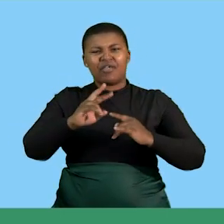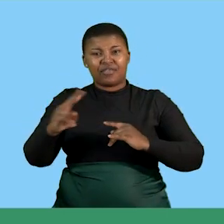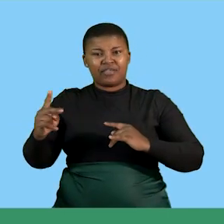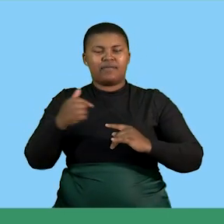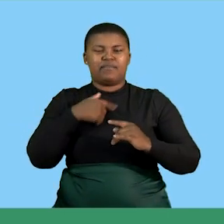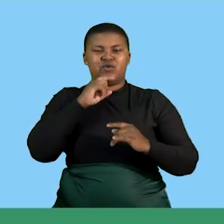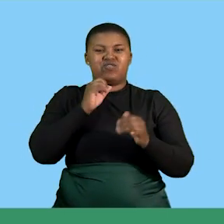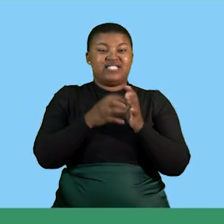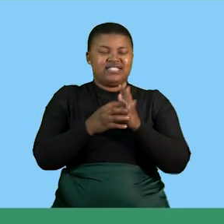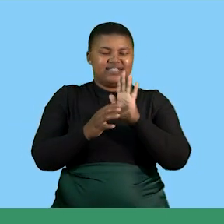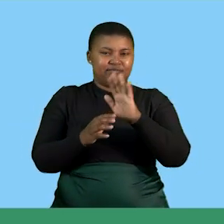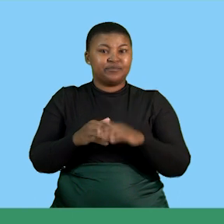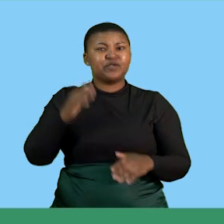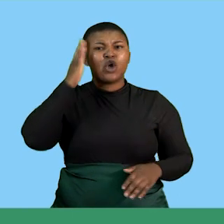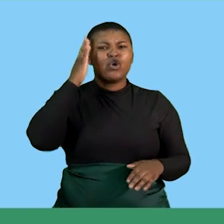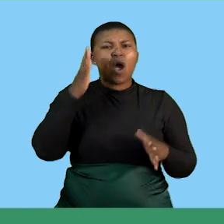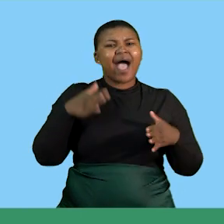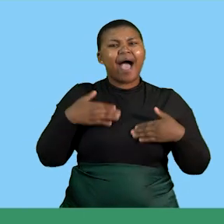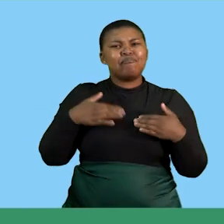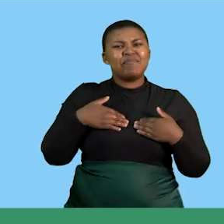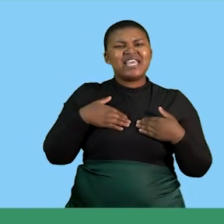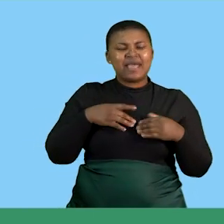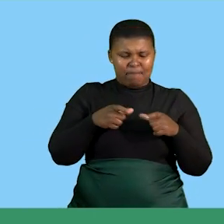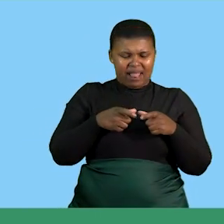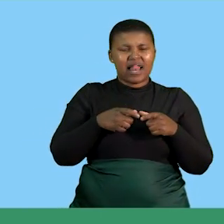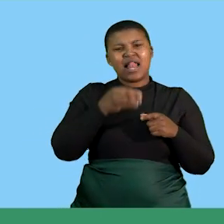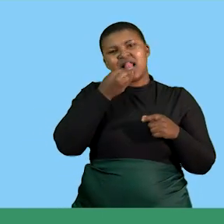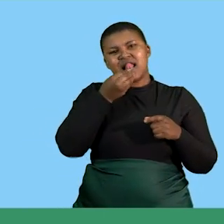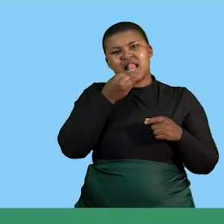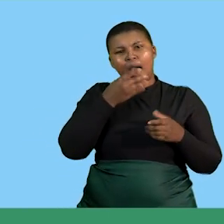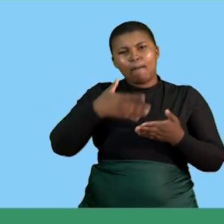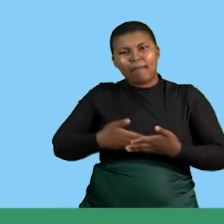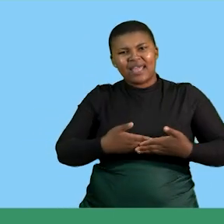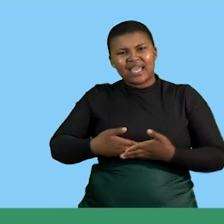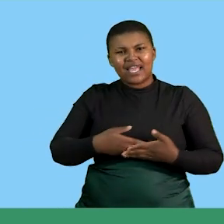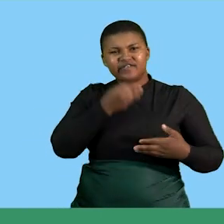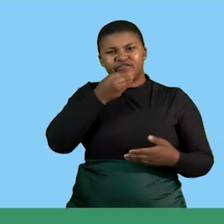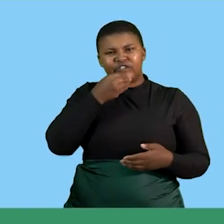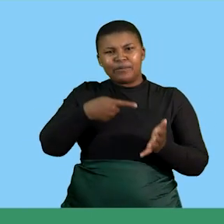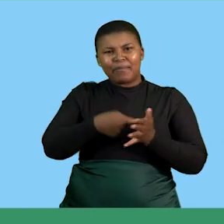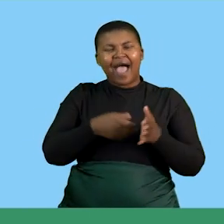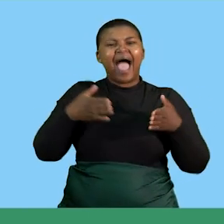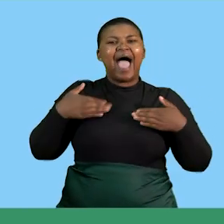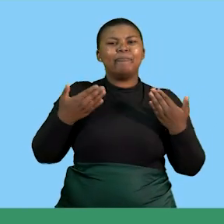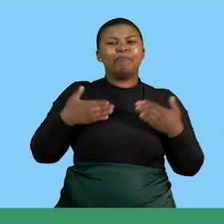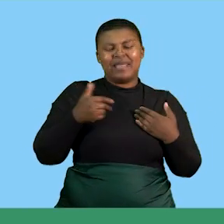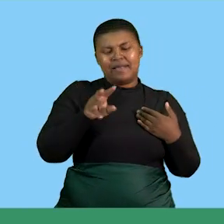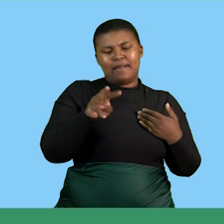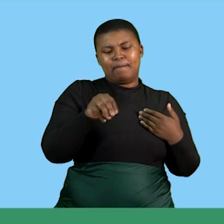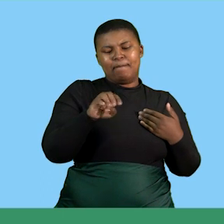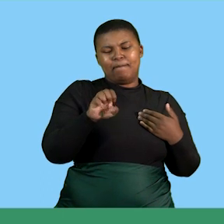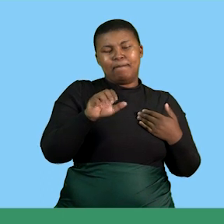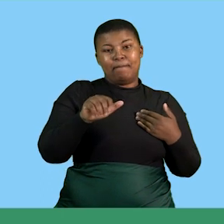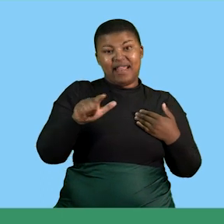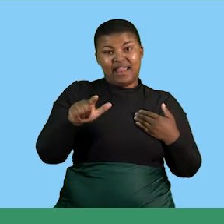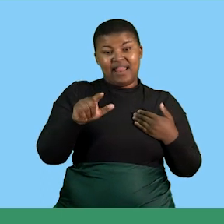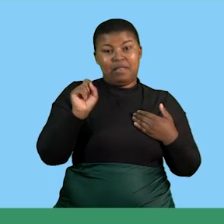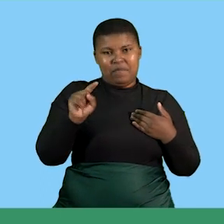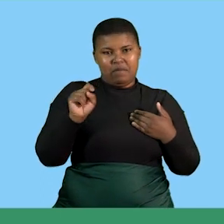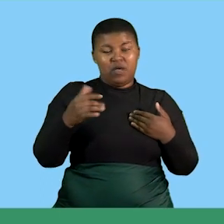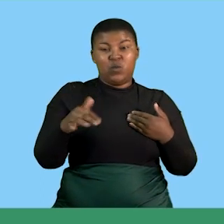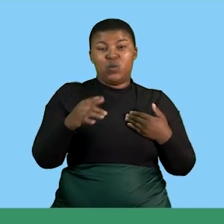the National Credit Act. So I think you can understand that they monitor businesses to make sure that these businesses